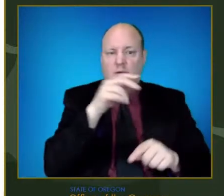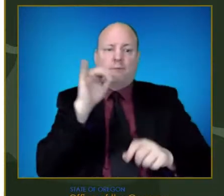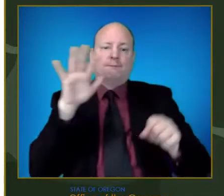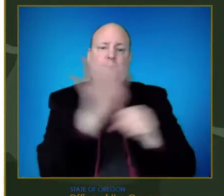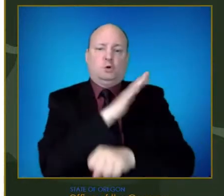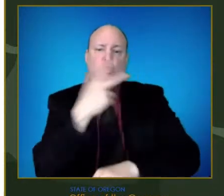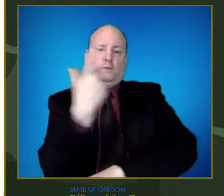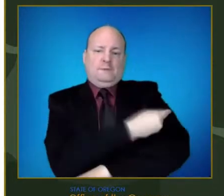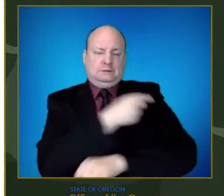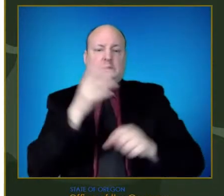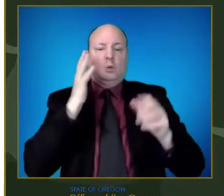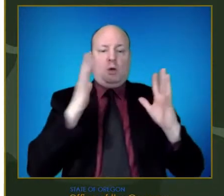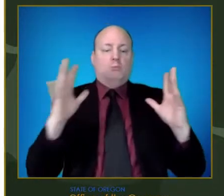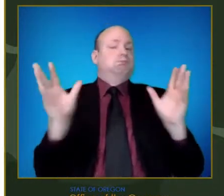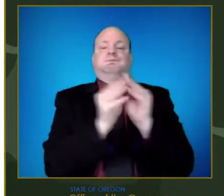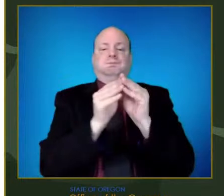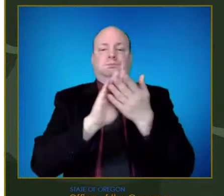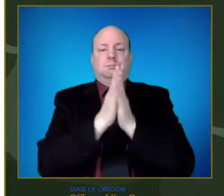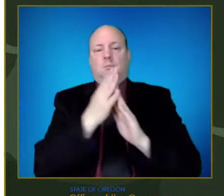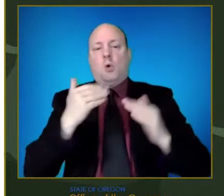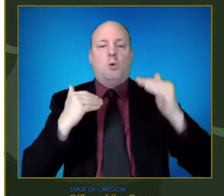slide, please.